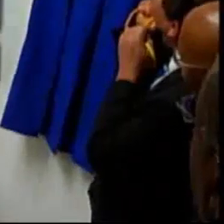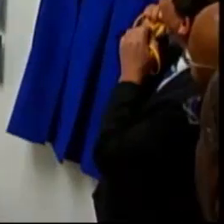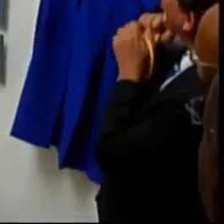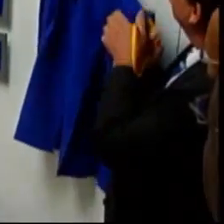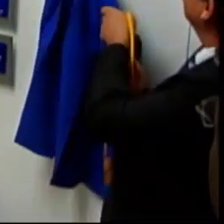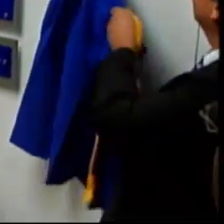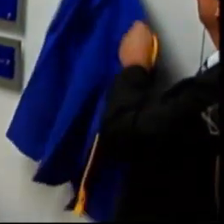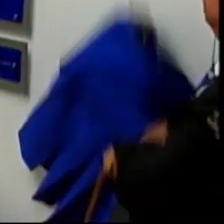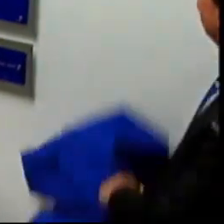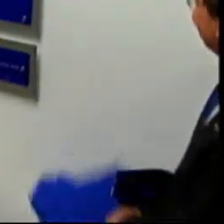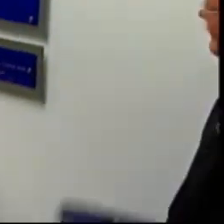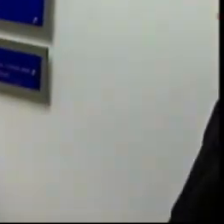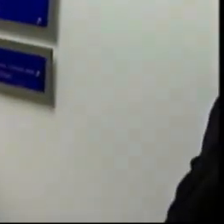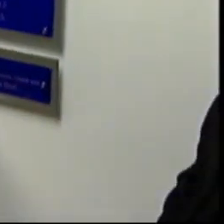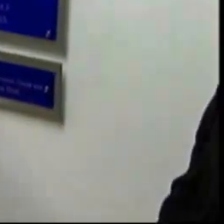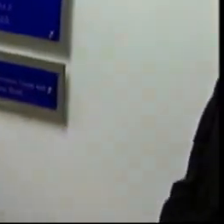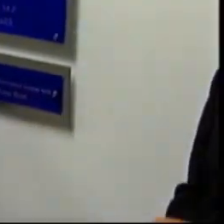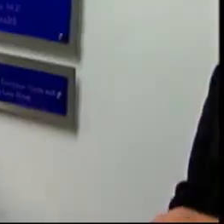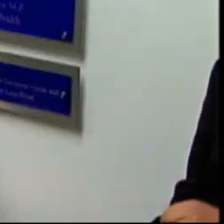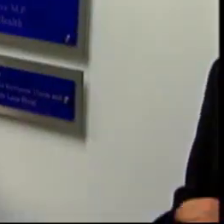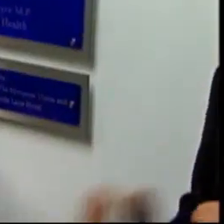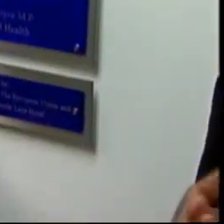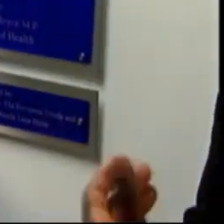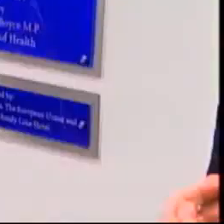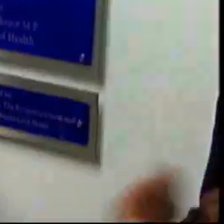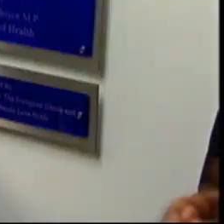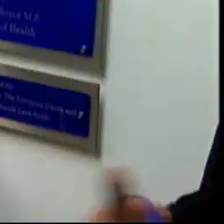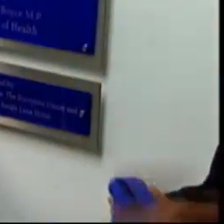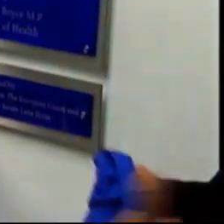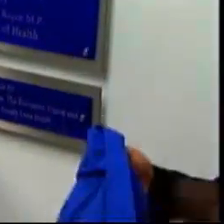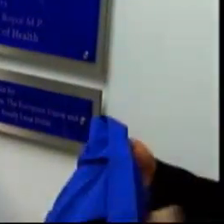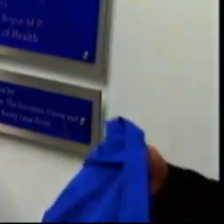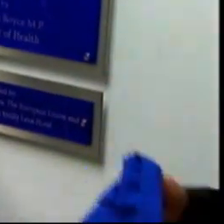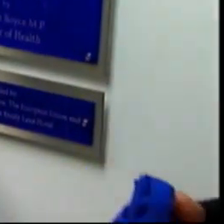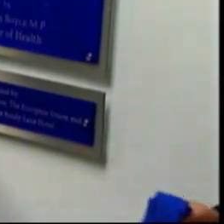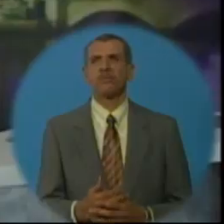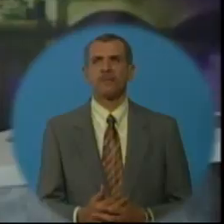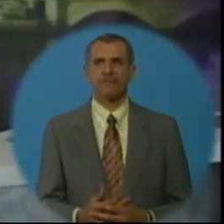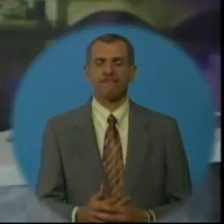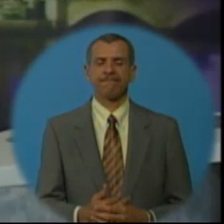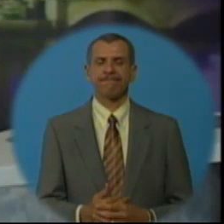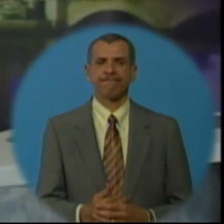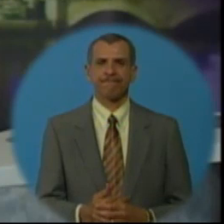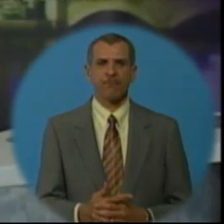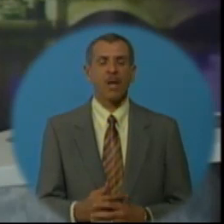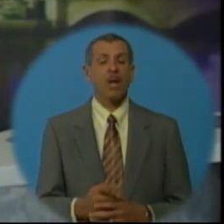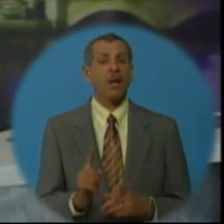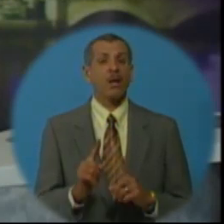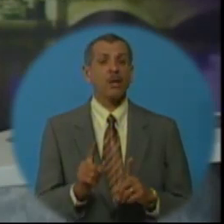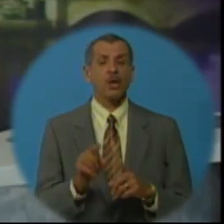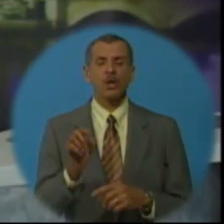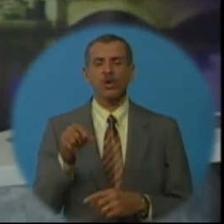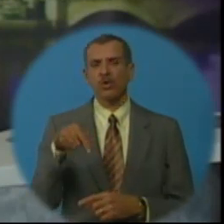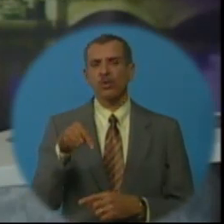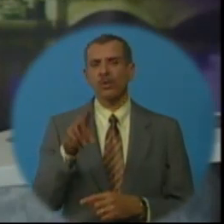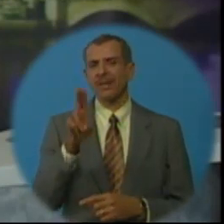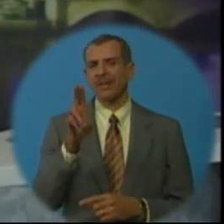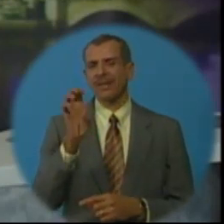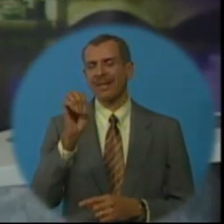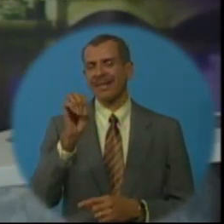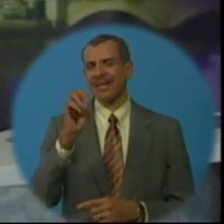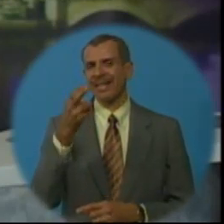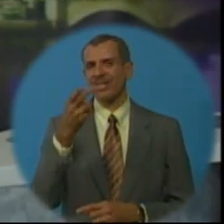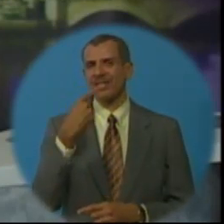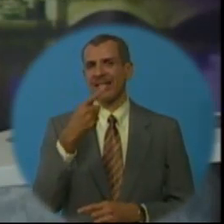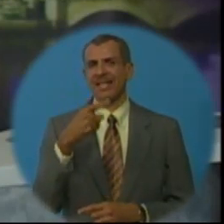to reassure suppliers to the hospital that they will be paid in short order. Meanwhile, the QEH Chief Executive